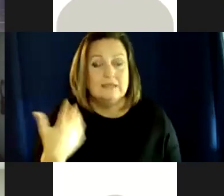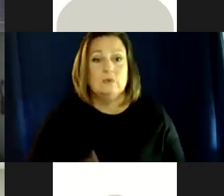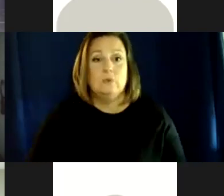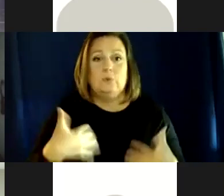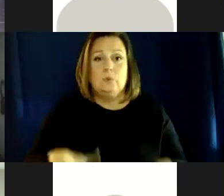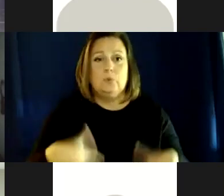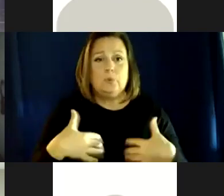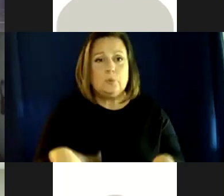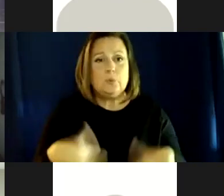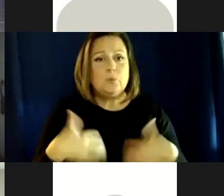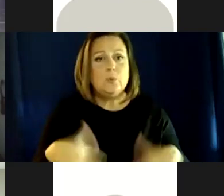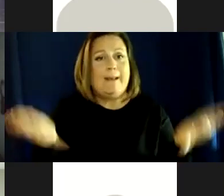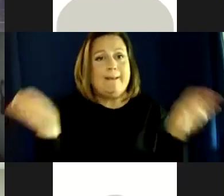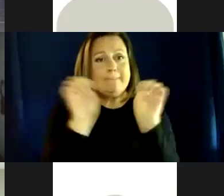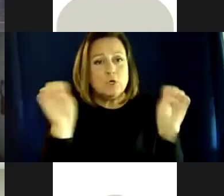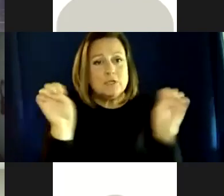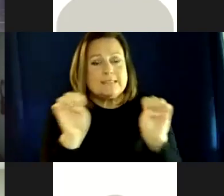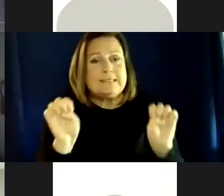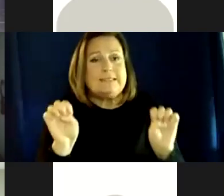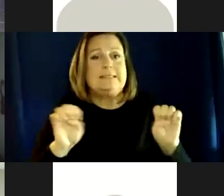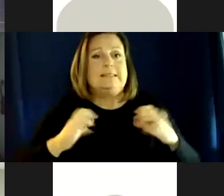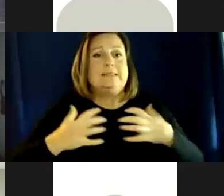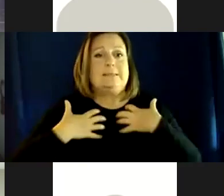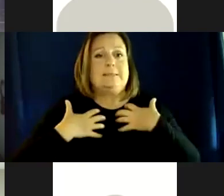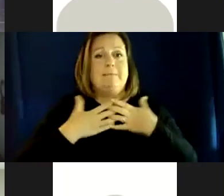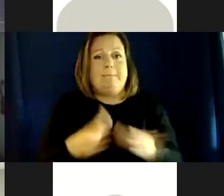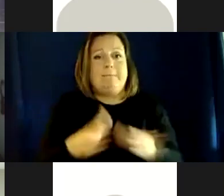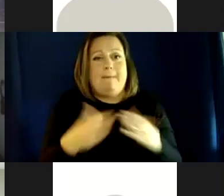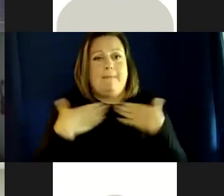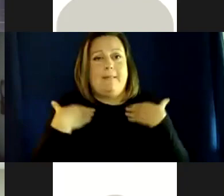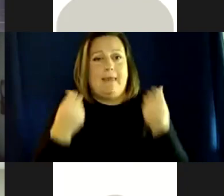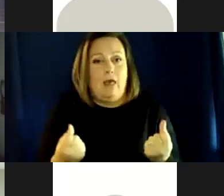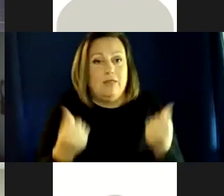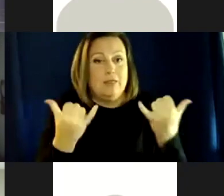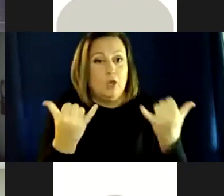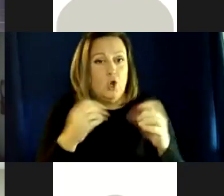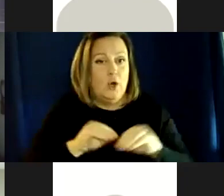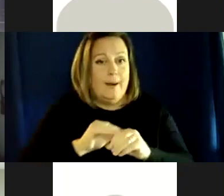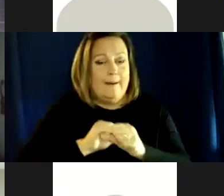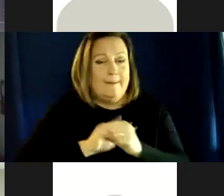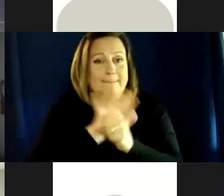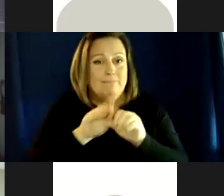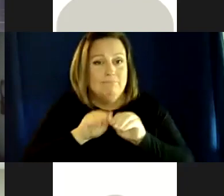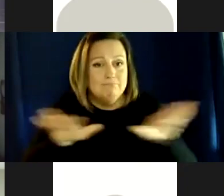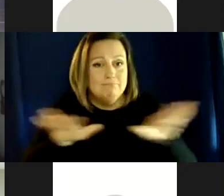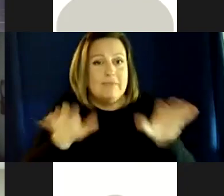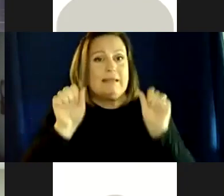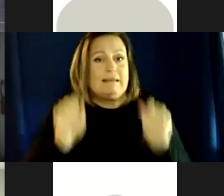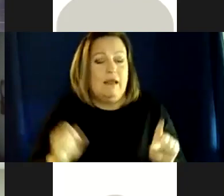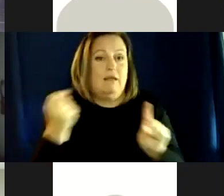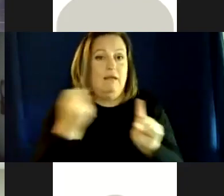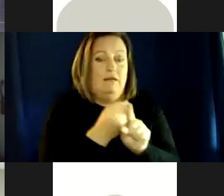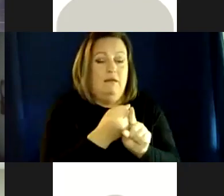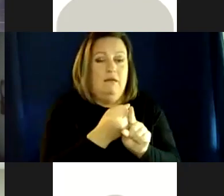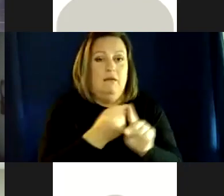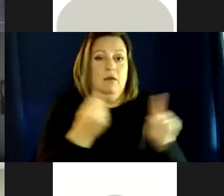health emergency such as the current pandemic can have. The system is lacking